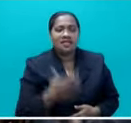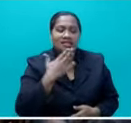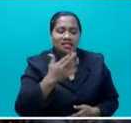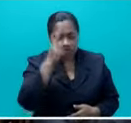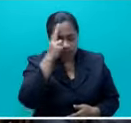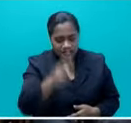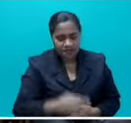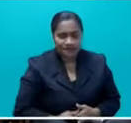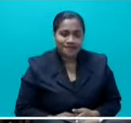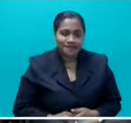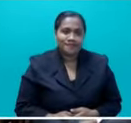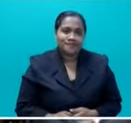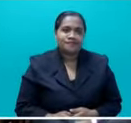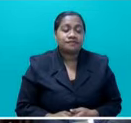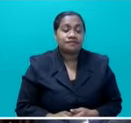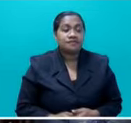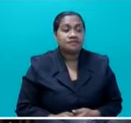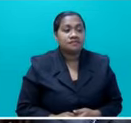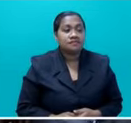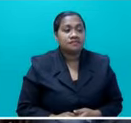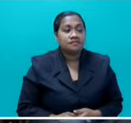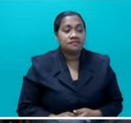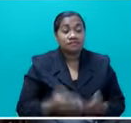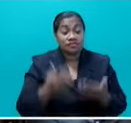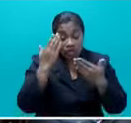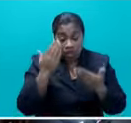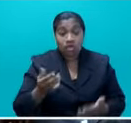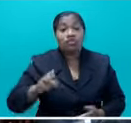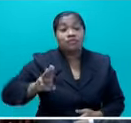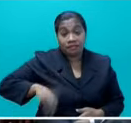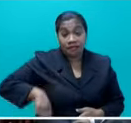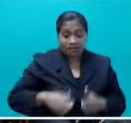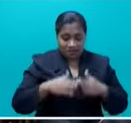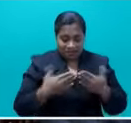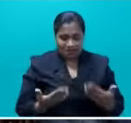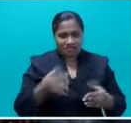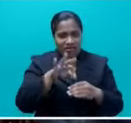Honorable members, we will now vote